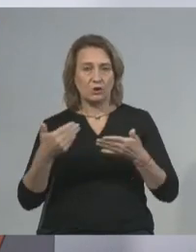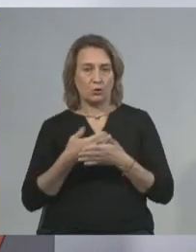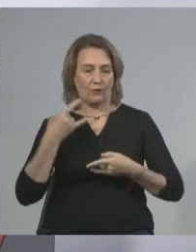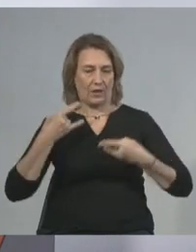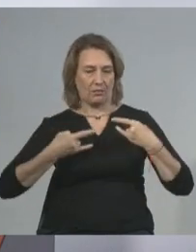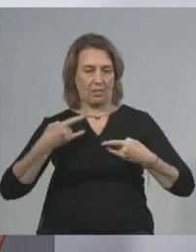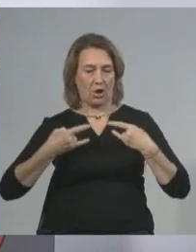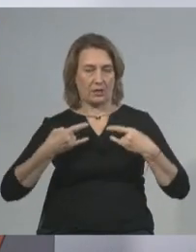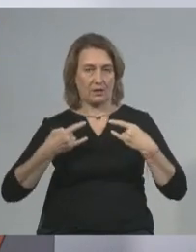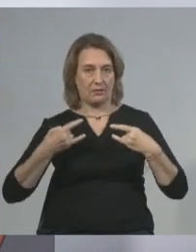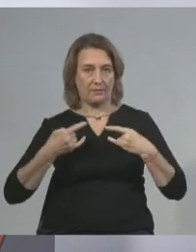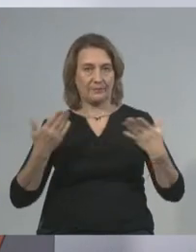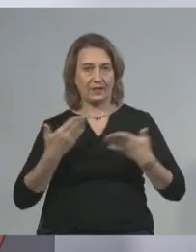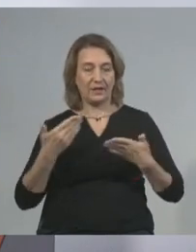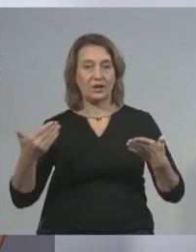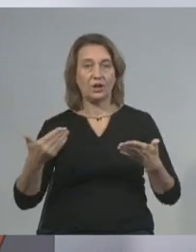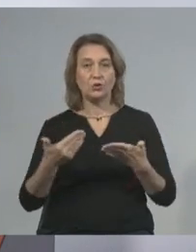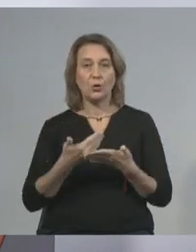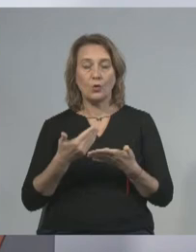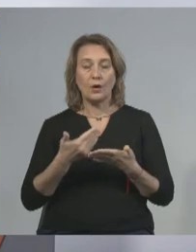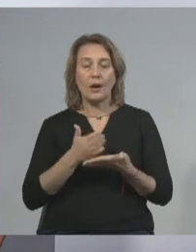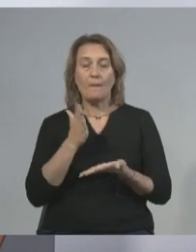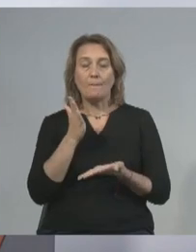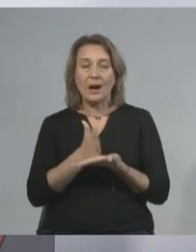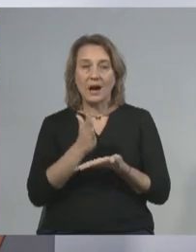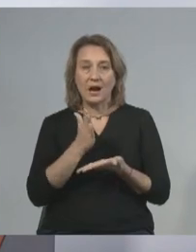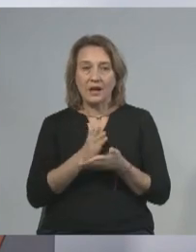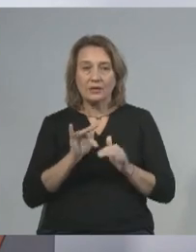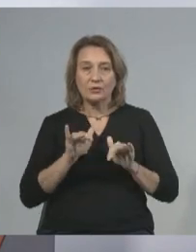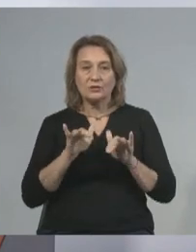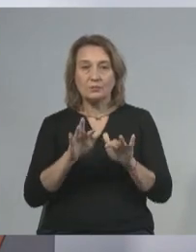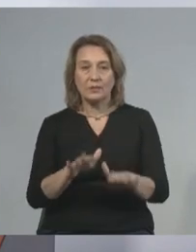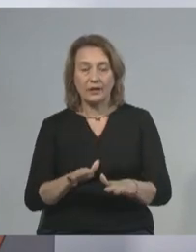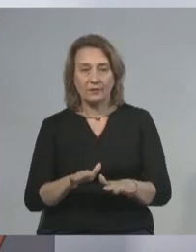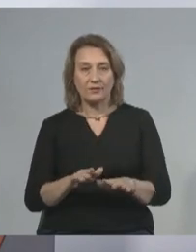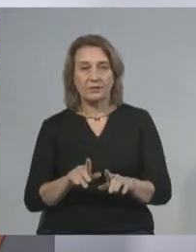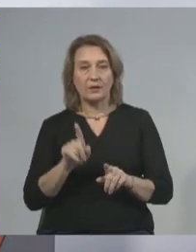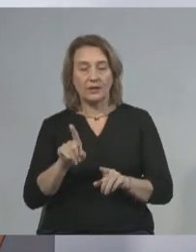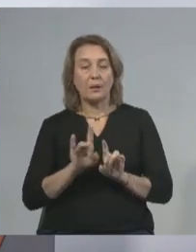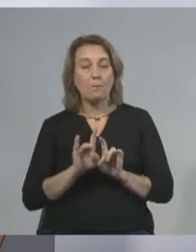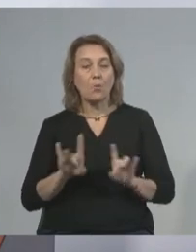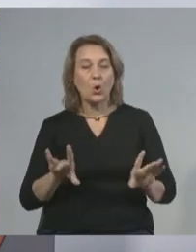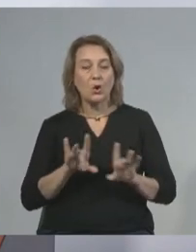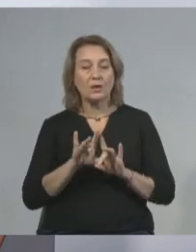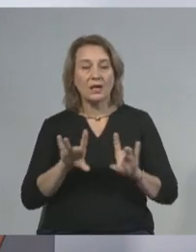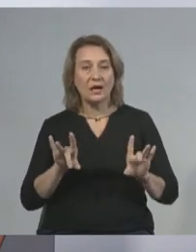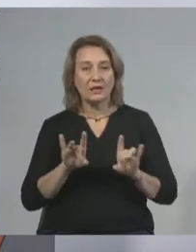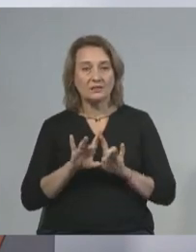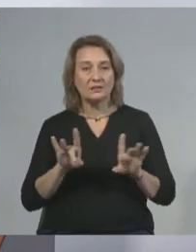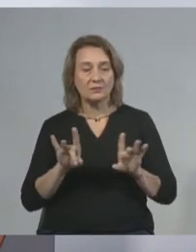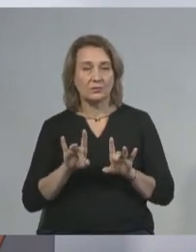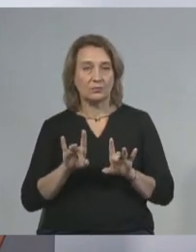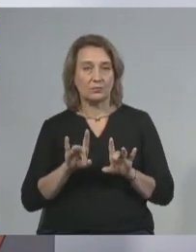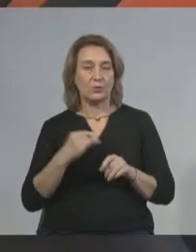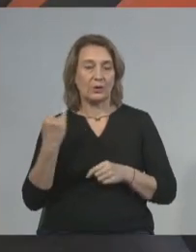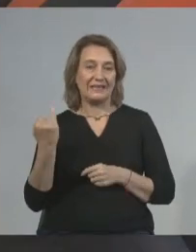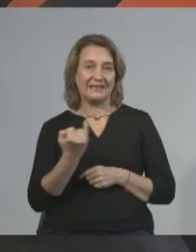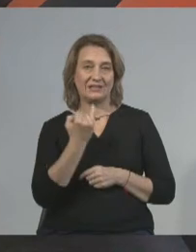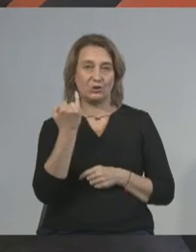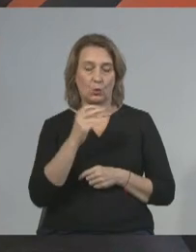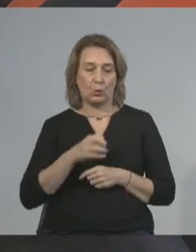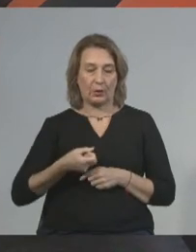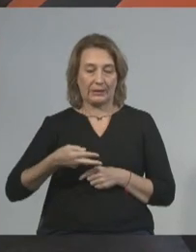channels are opened that have uh that are only explain or interpret